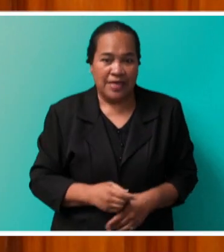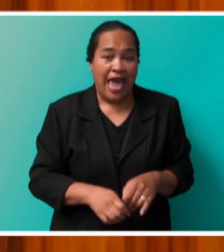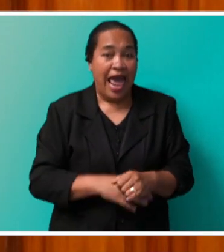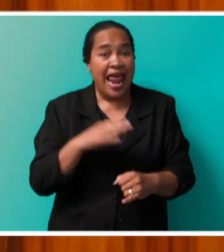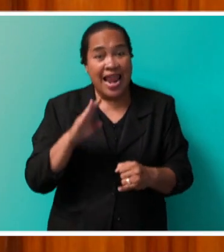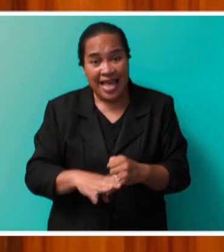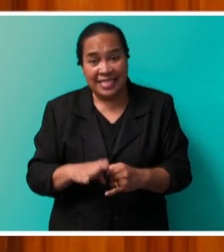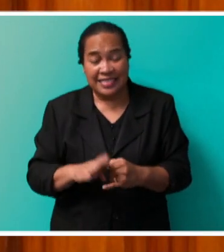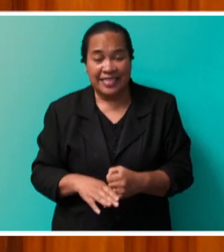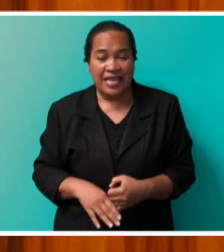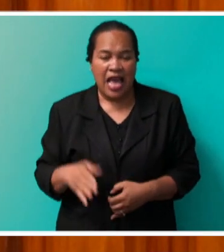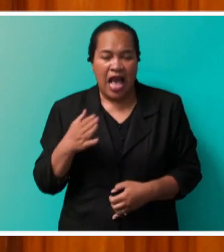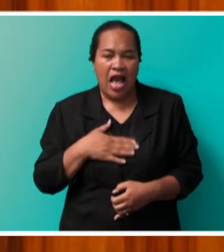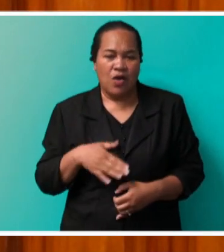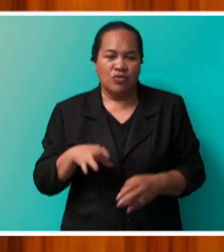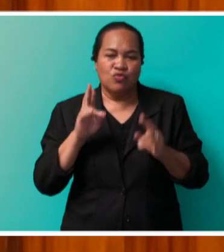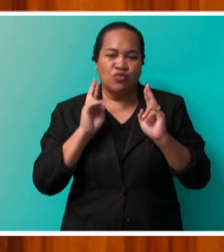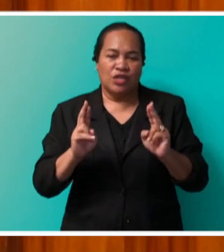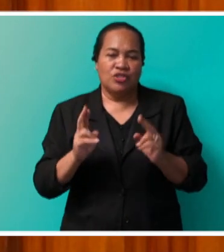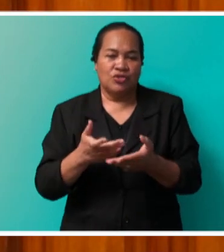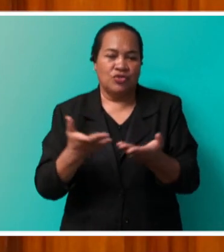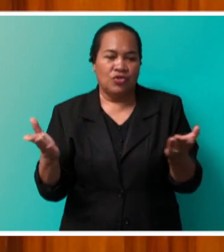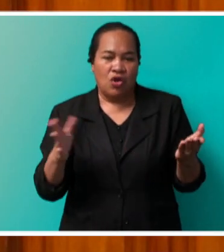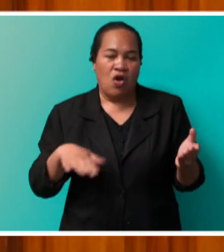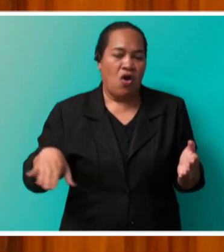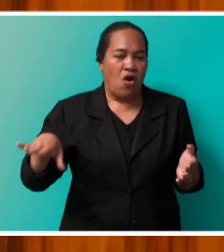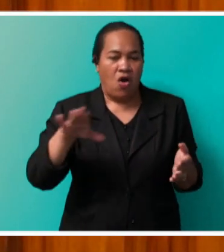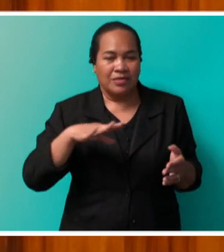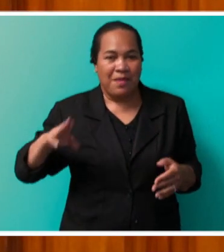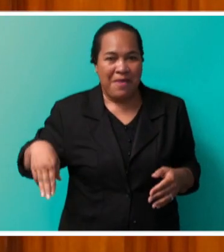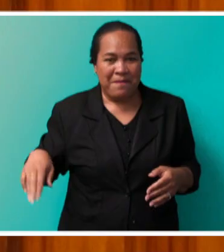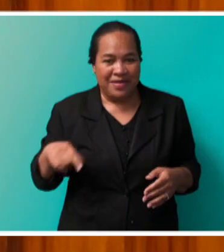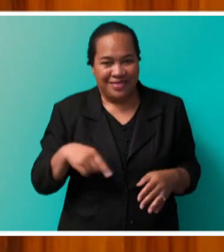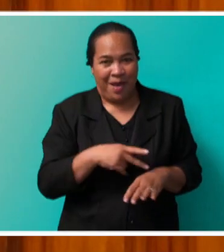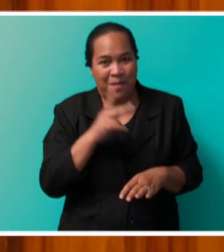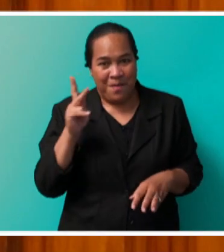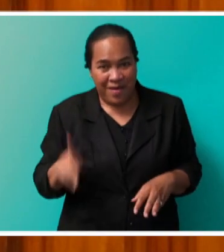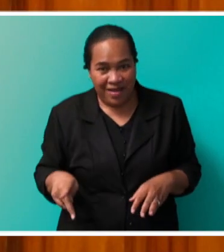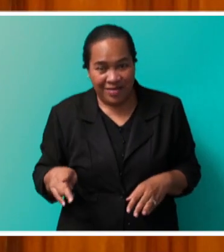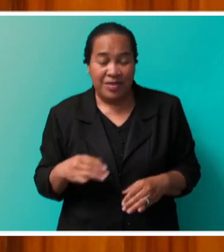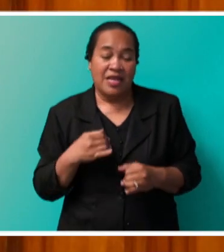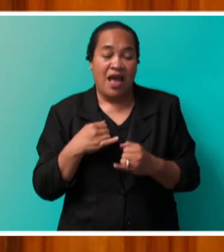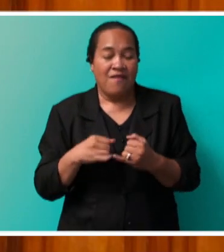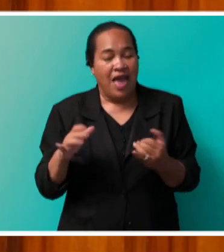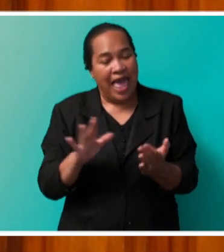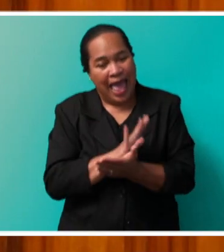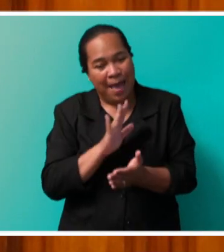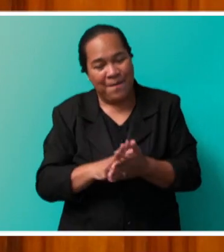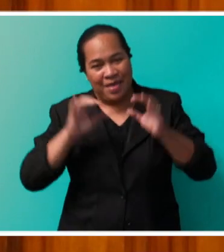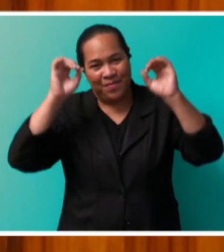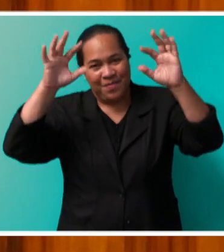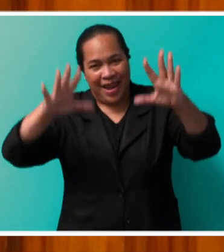Honorable Speaker, I wish you and all honorable members of this August House a very happy and blessed